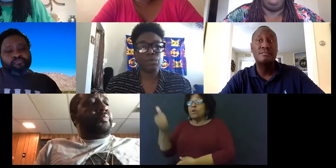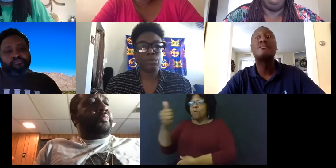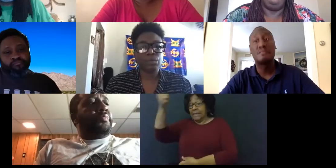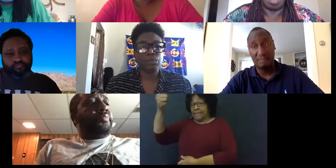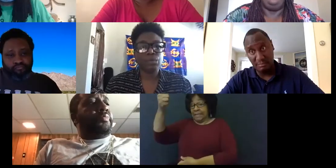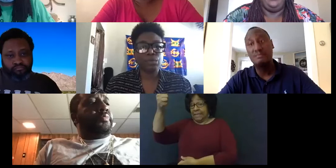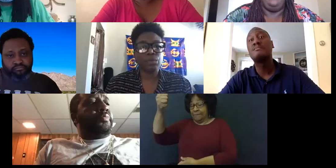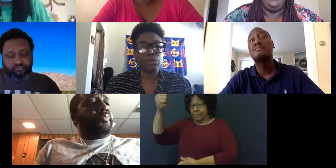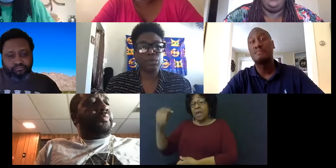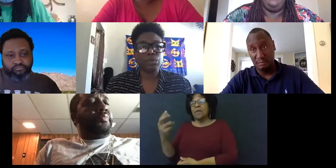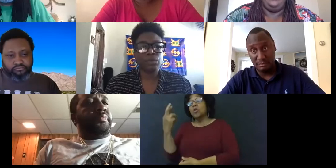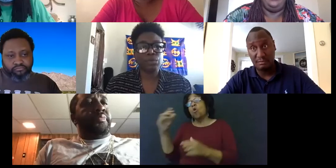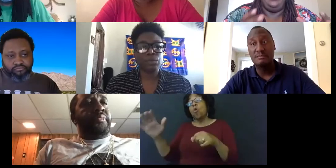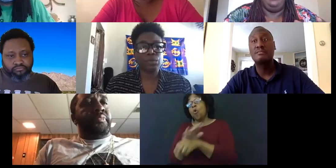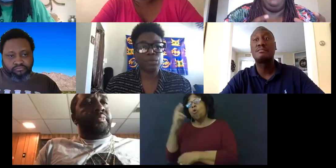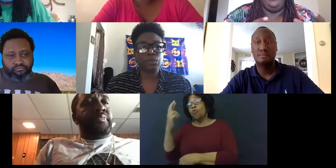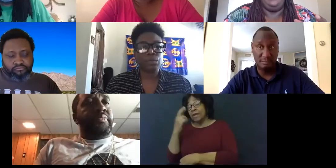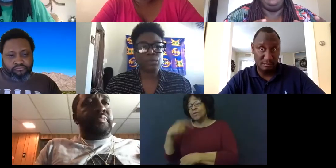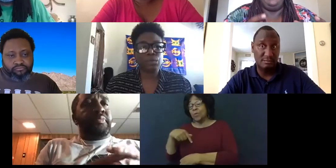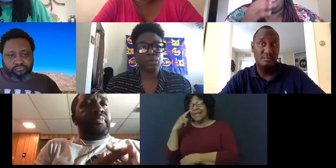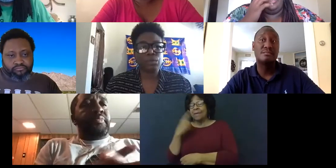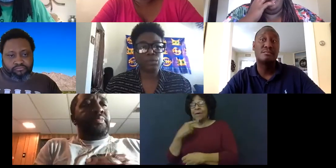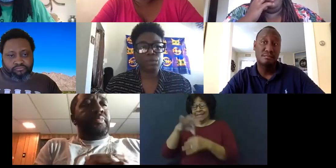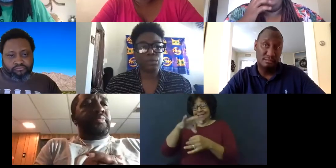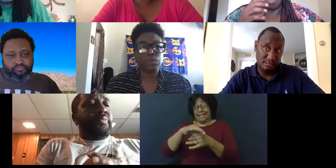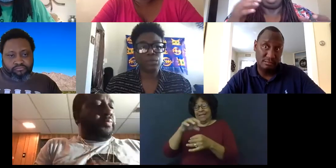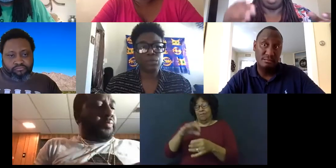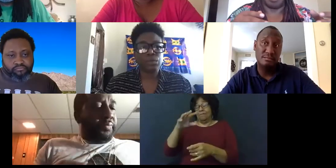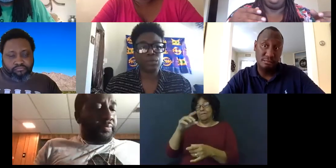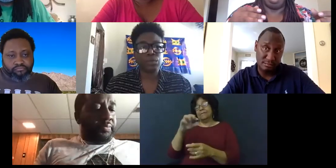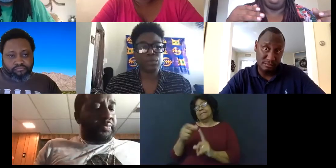the whole reason why we think of these things as single voter issues is because